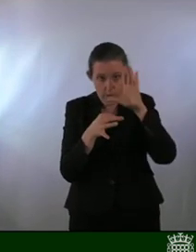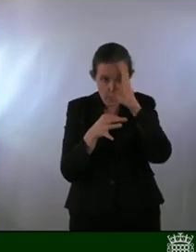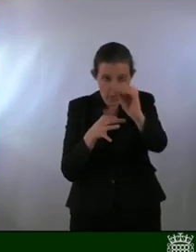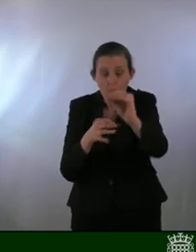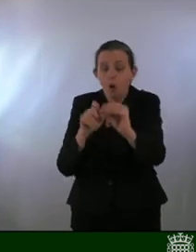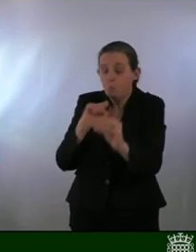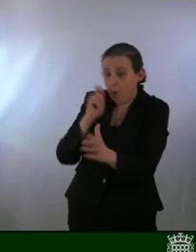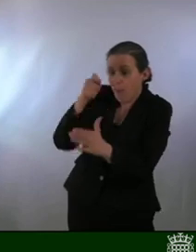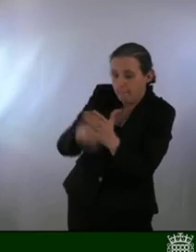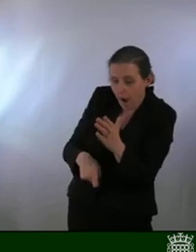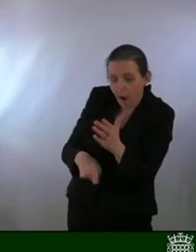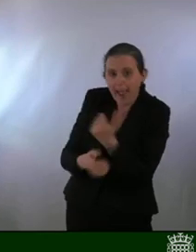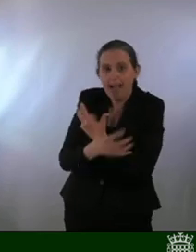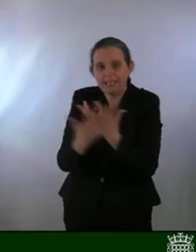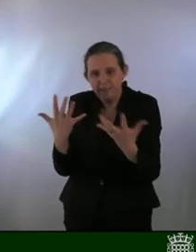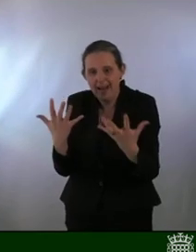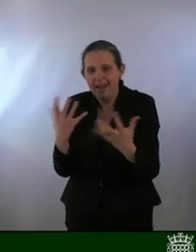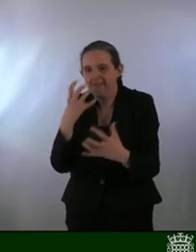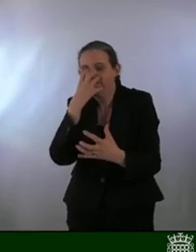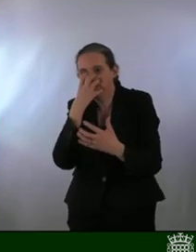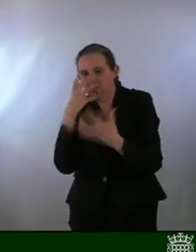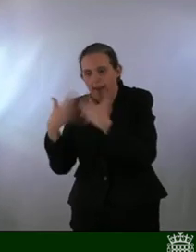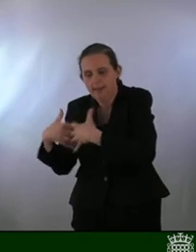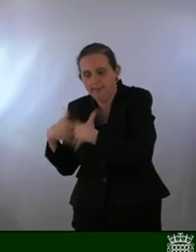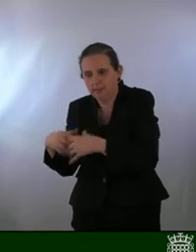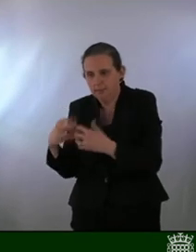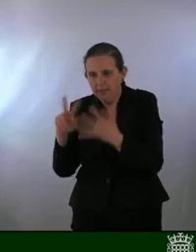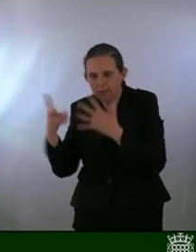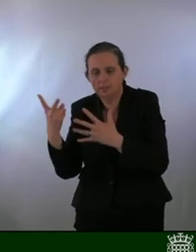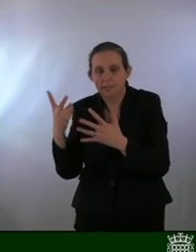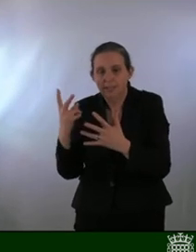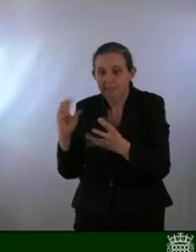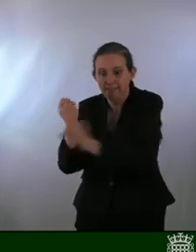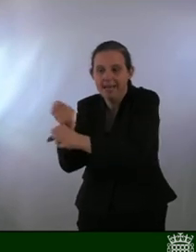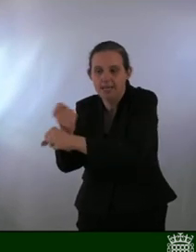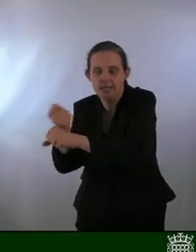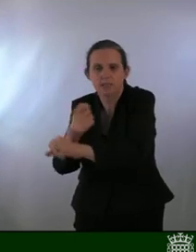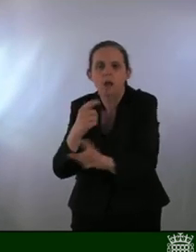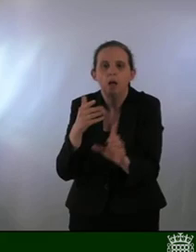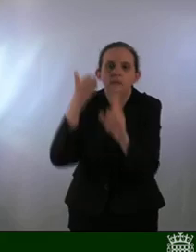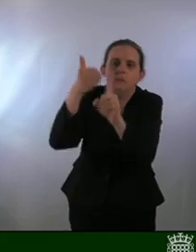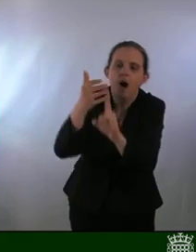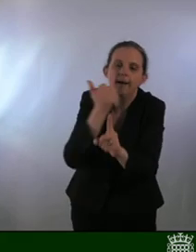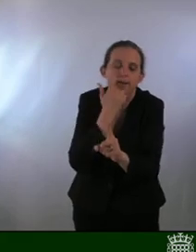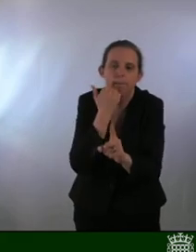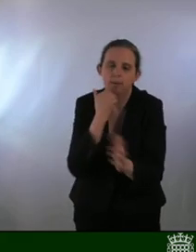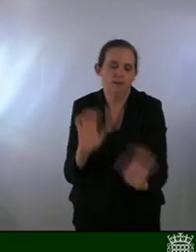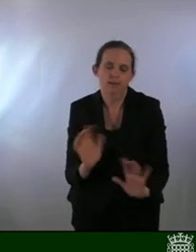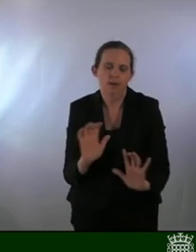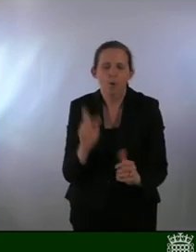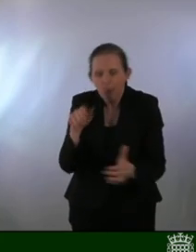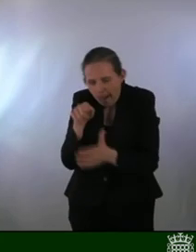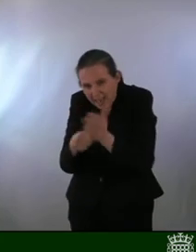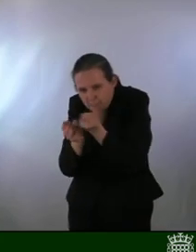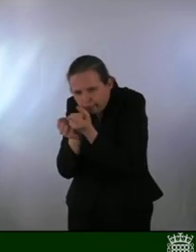many ventilators as are made. It's not a question of putting a target on it. We are just going after as many